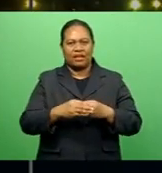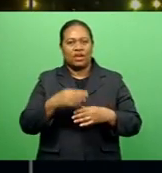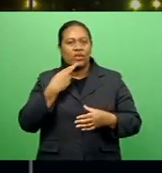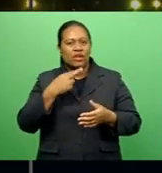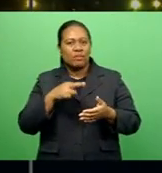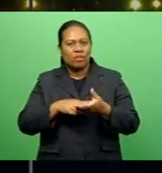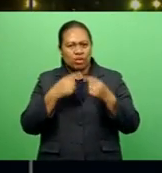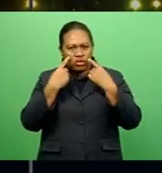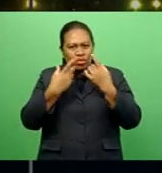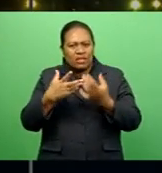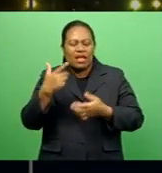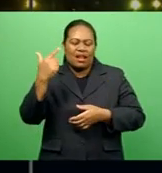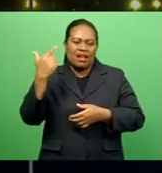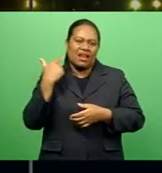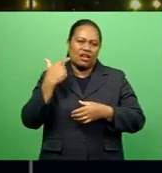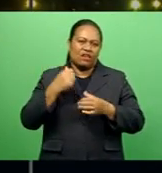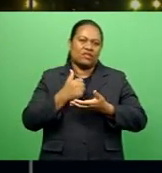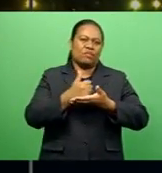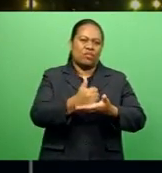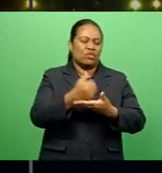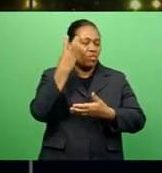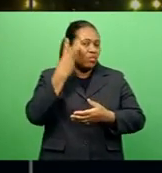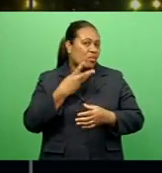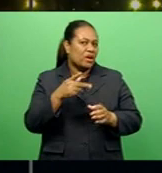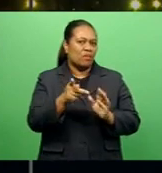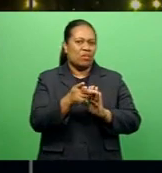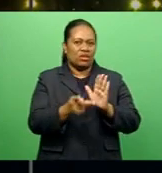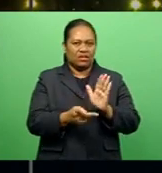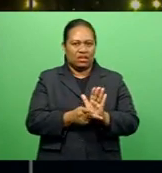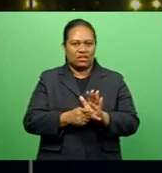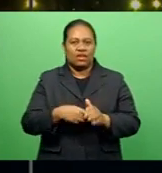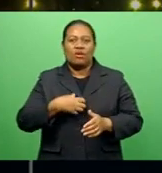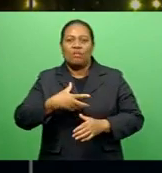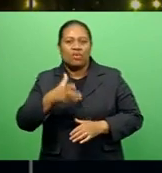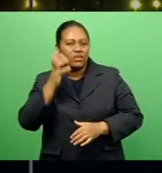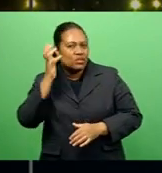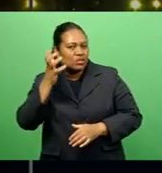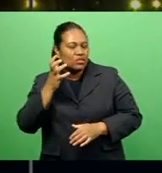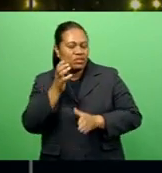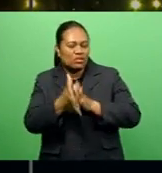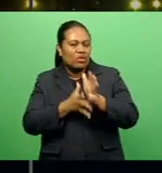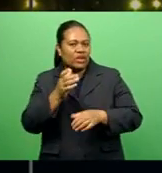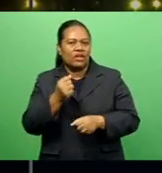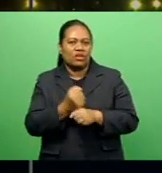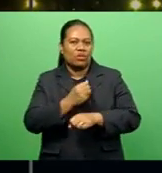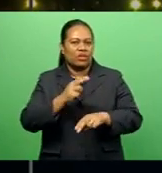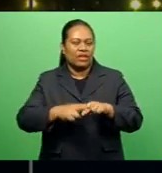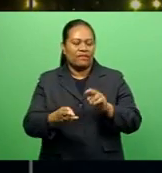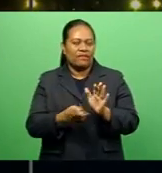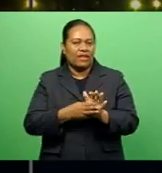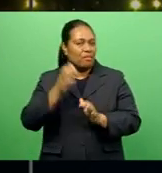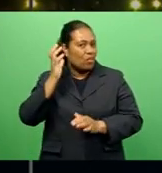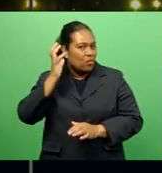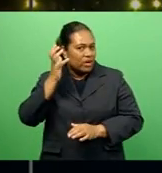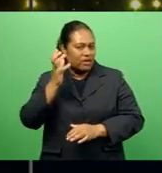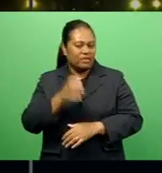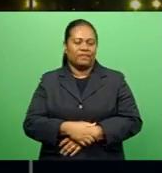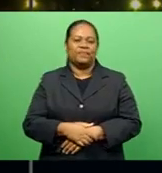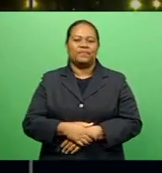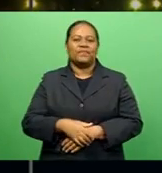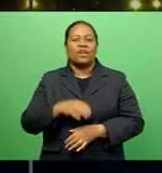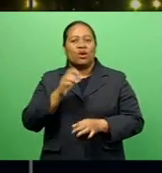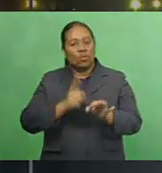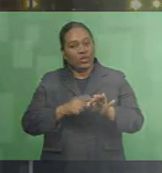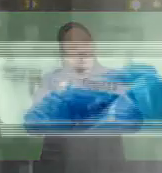report reveals lack of support for women politicians. For these stories and others, you can tune in daily to our sister radio station Gold FM. To our